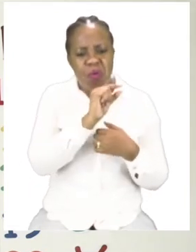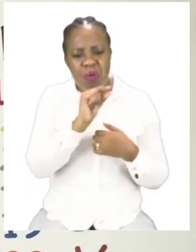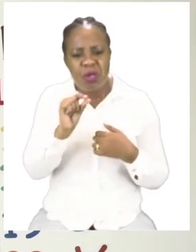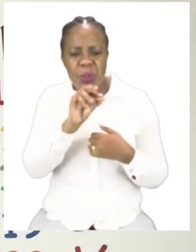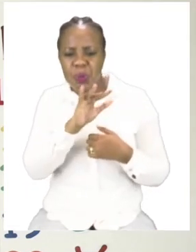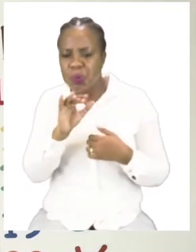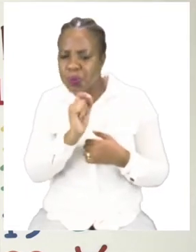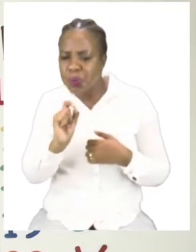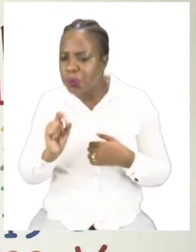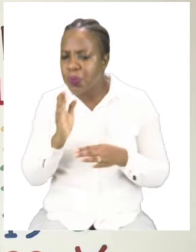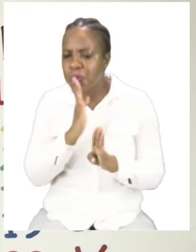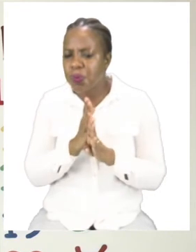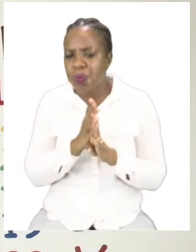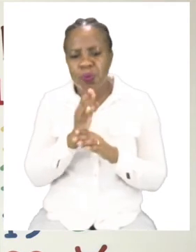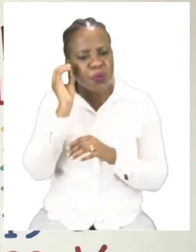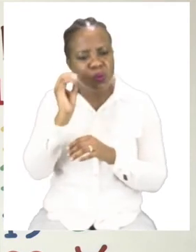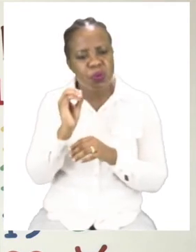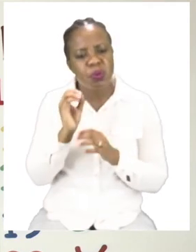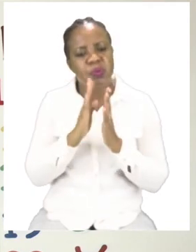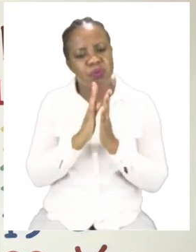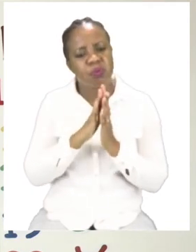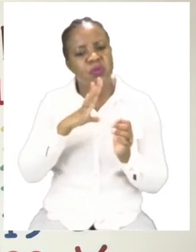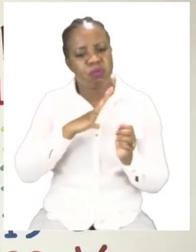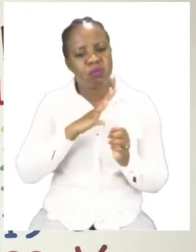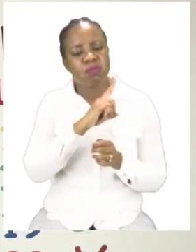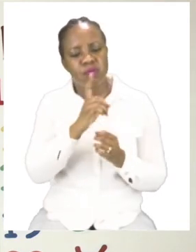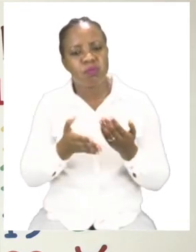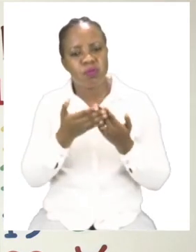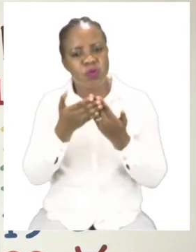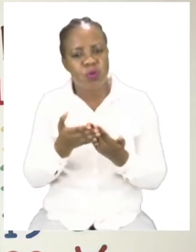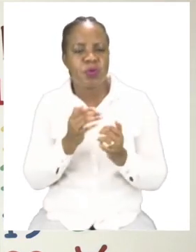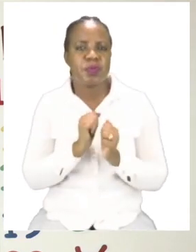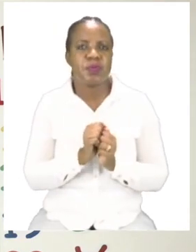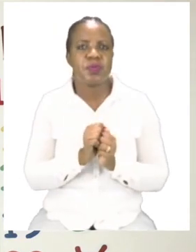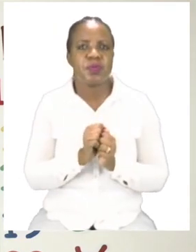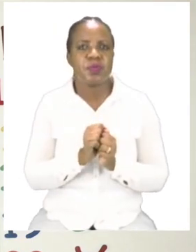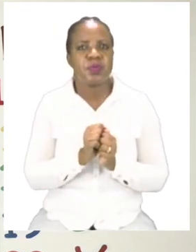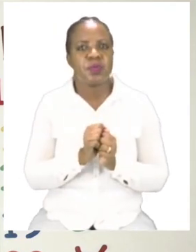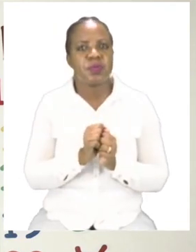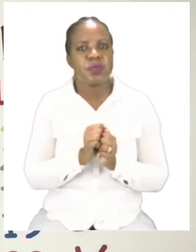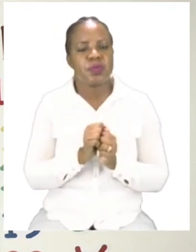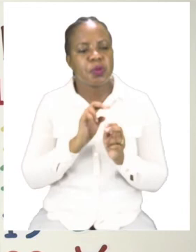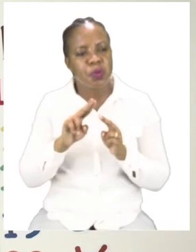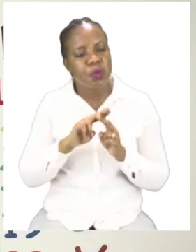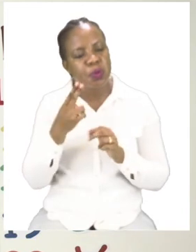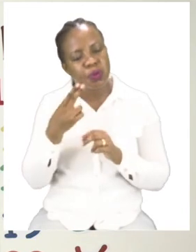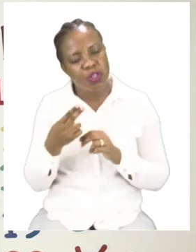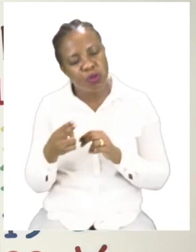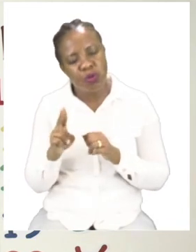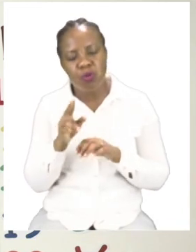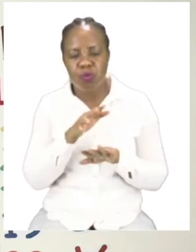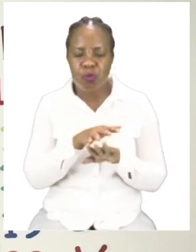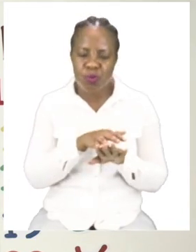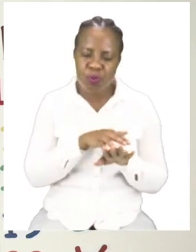it's okay to ask for help. Take your time and use anything you can for counting, especially